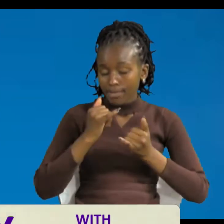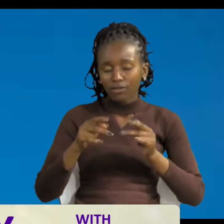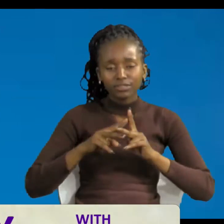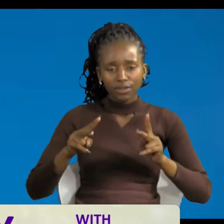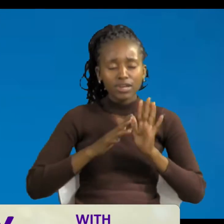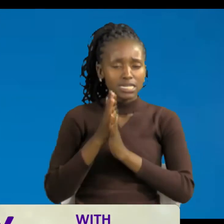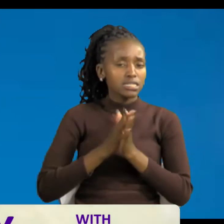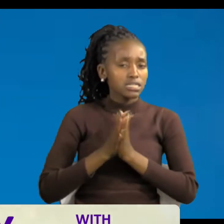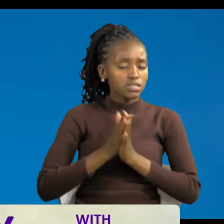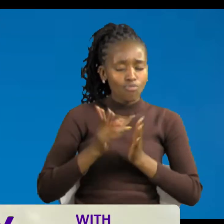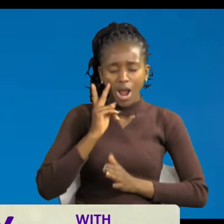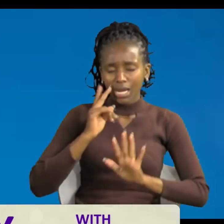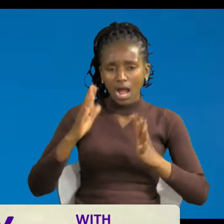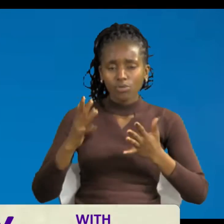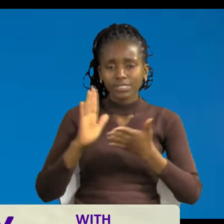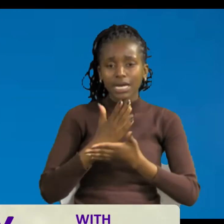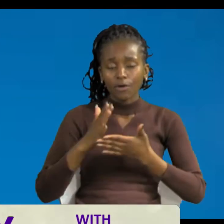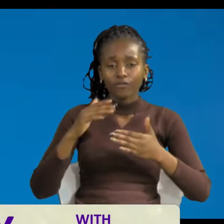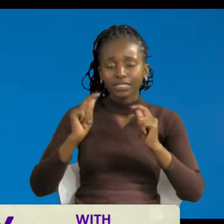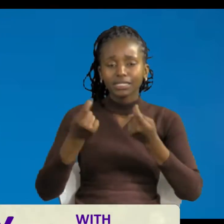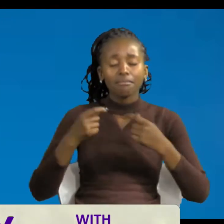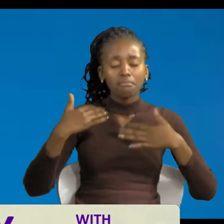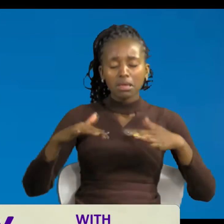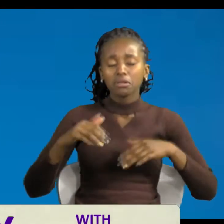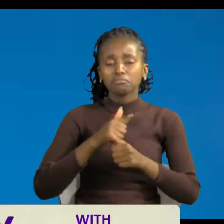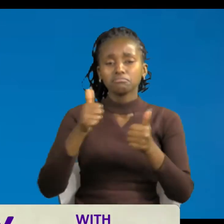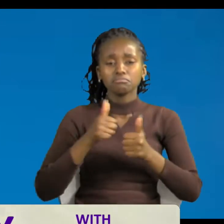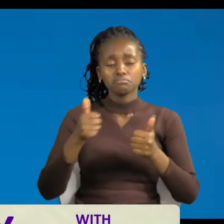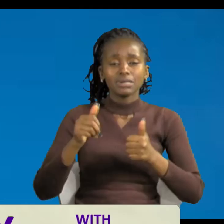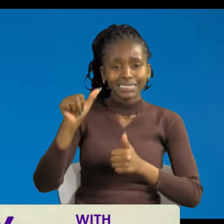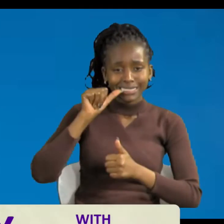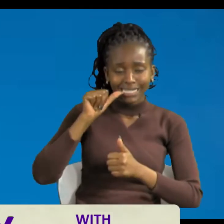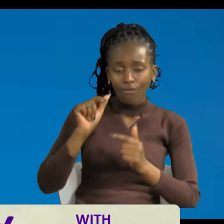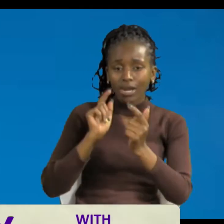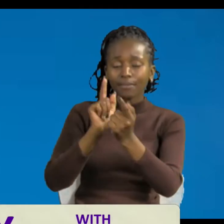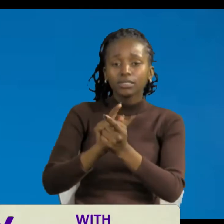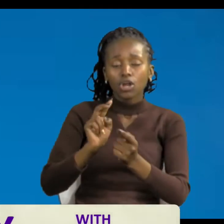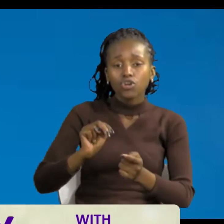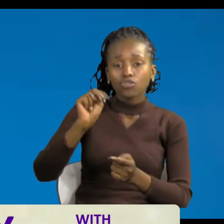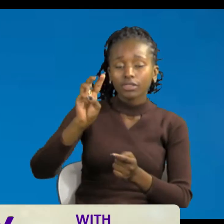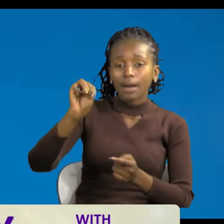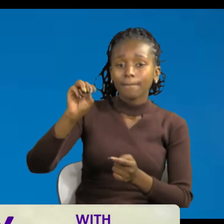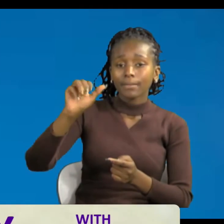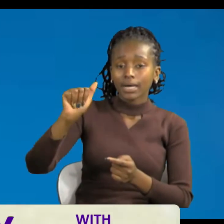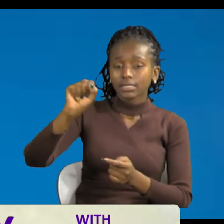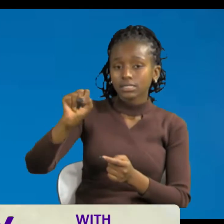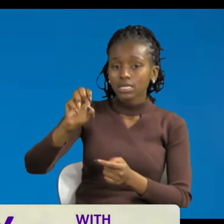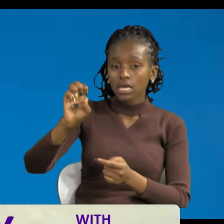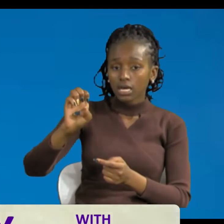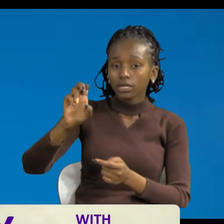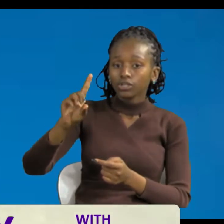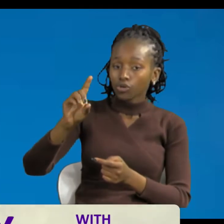how some of the teams are doing so far. When you look at England, they are in action tonight against North Macedonia. Then we have Scotland.